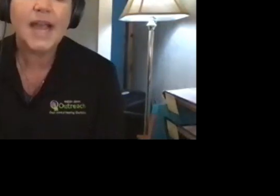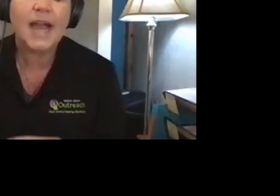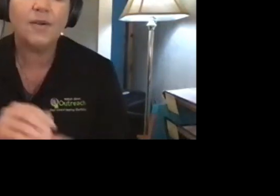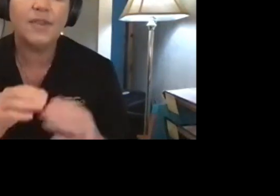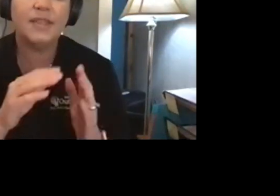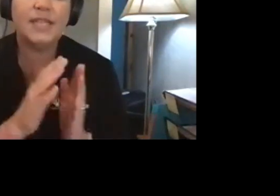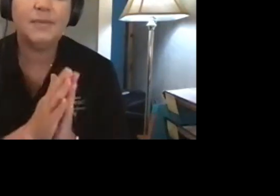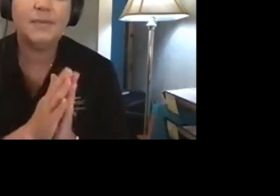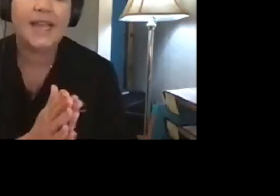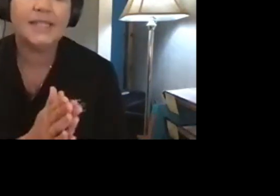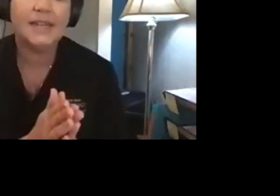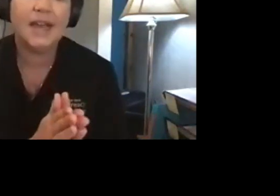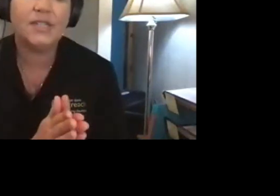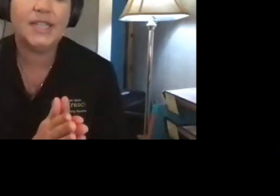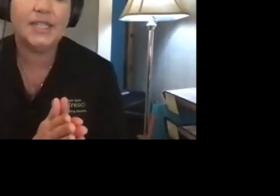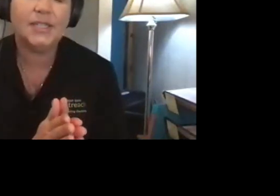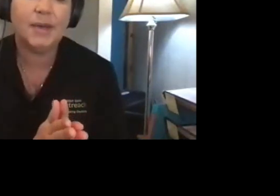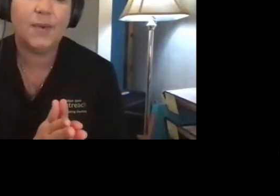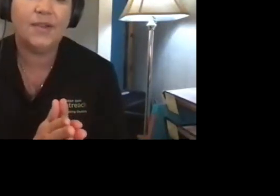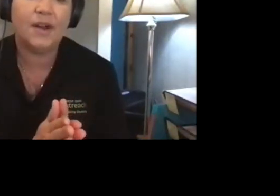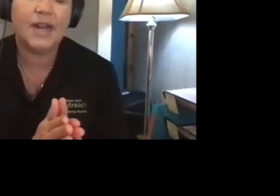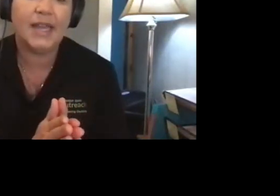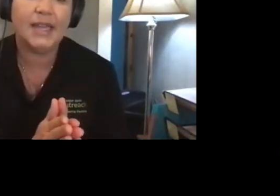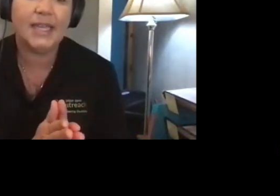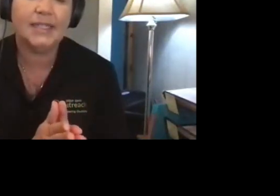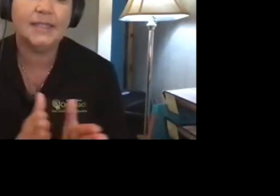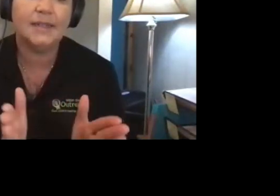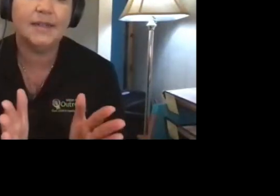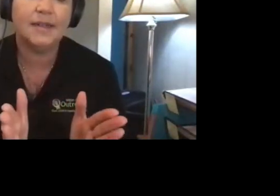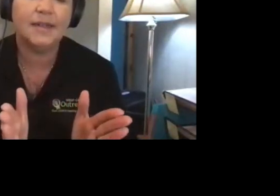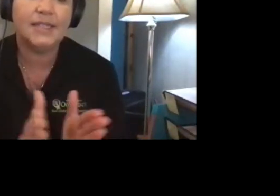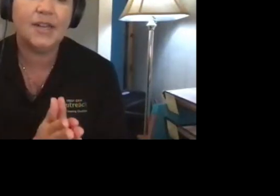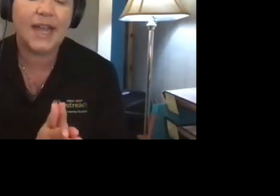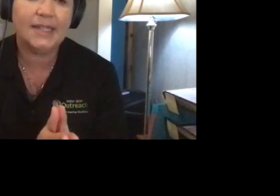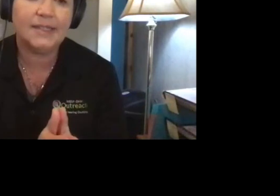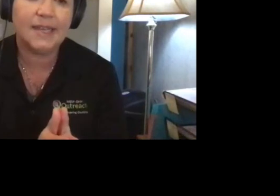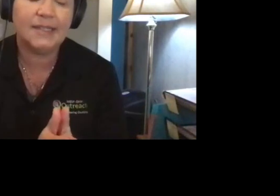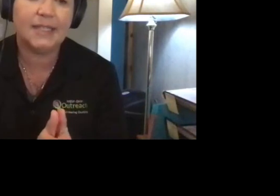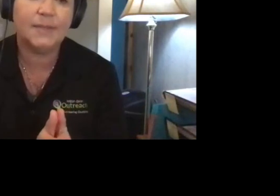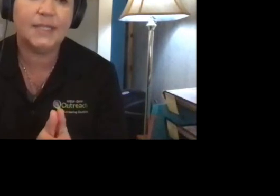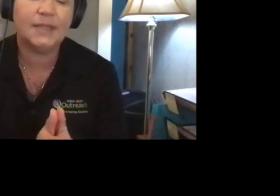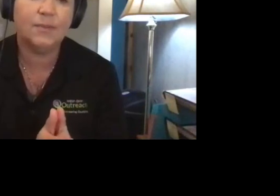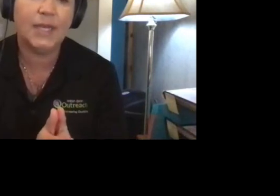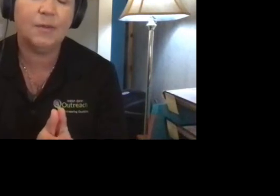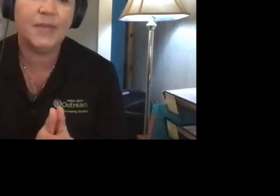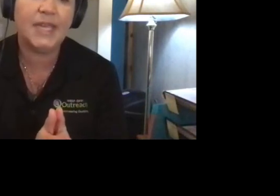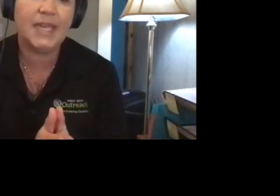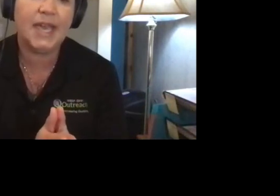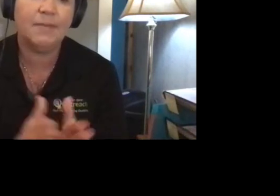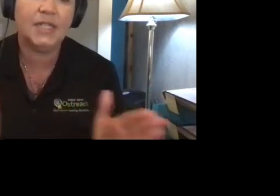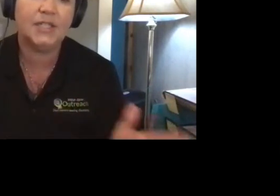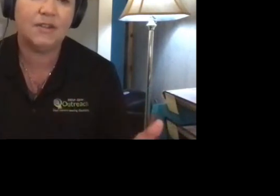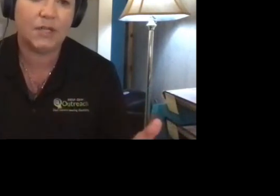right now, DPI is in conversations about whether or not these standardized assessments will